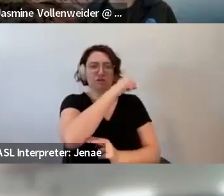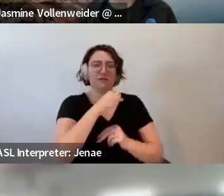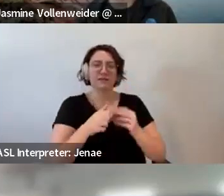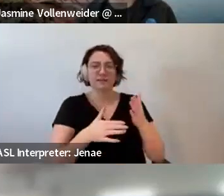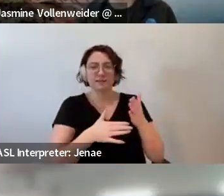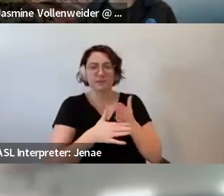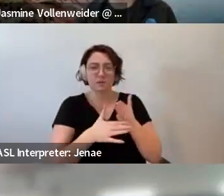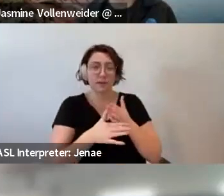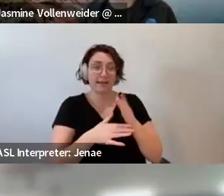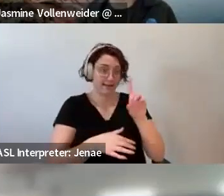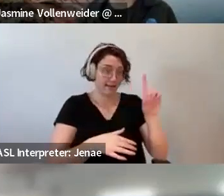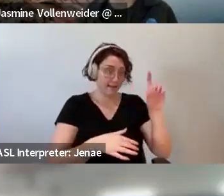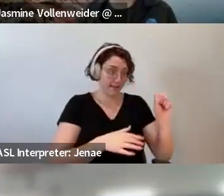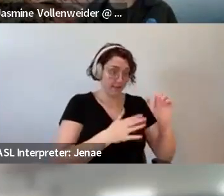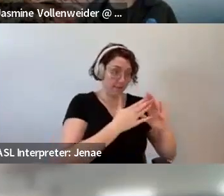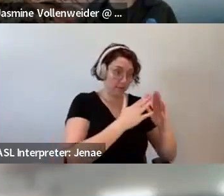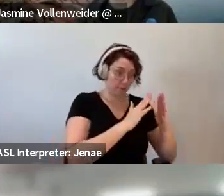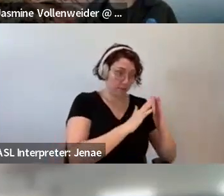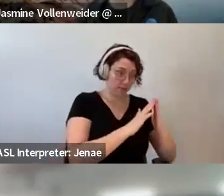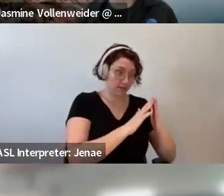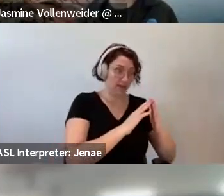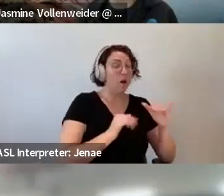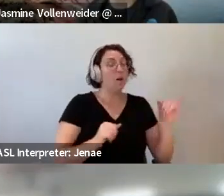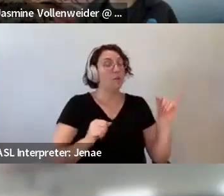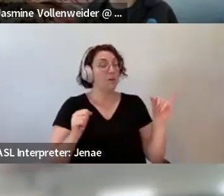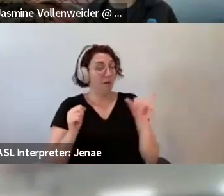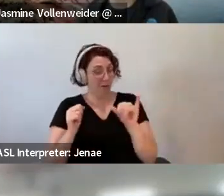the DDS community, but also to